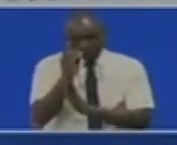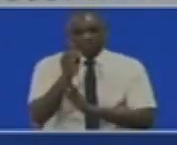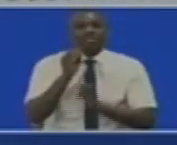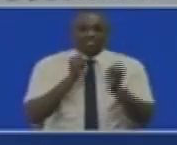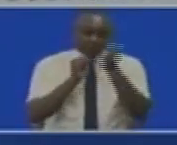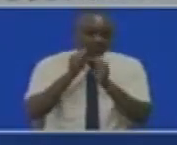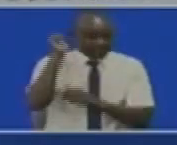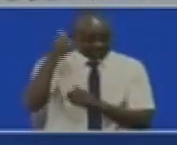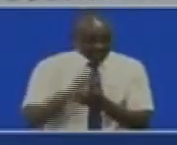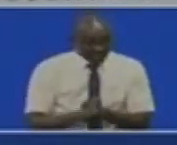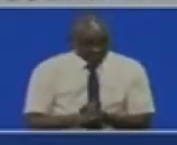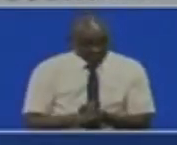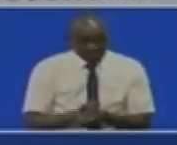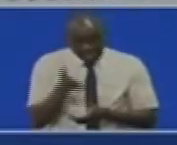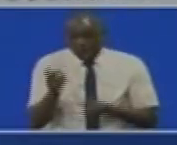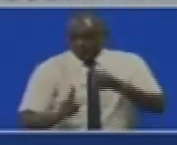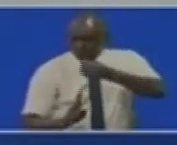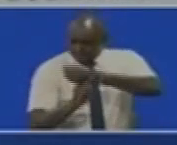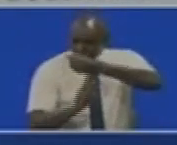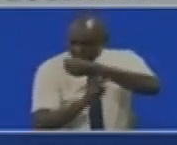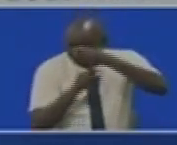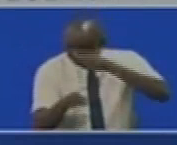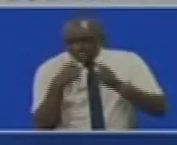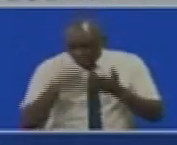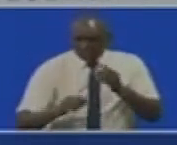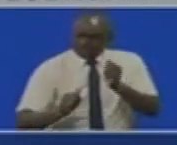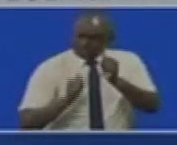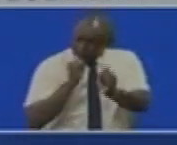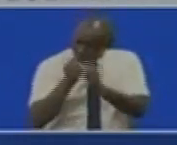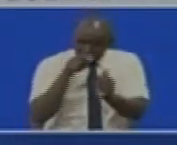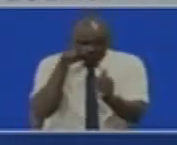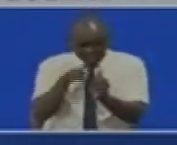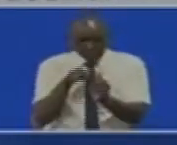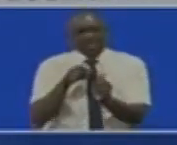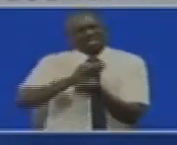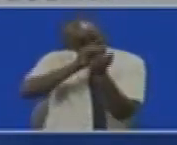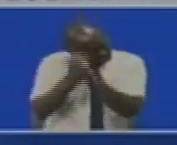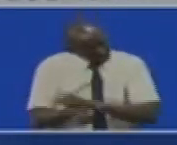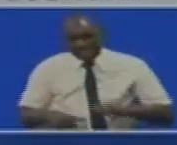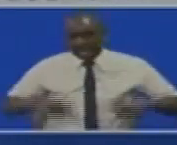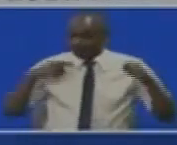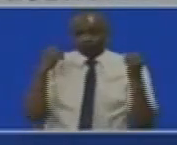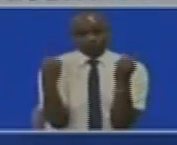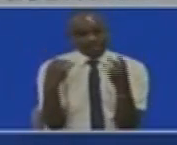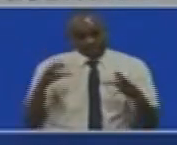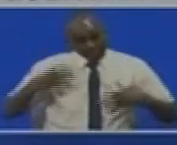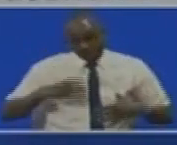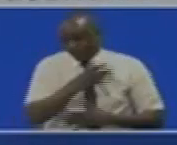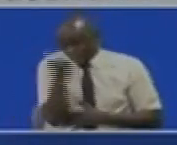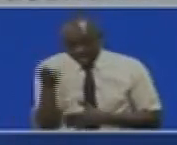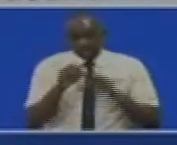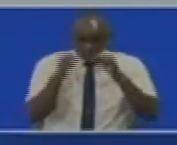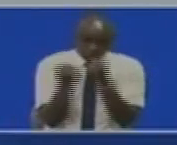Kenya. As a foundation, we strongly believe that sports greatly changes livelihoods and lifts communities socially